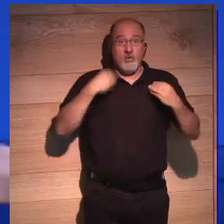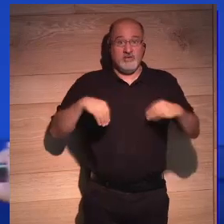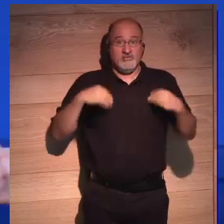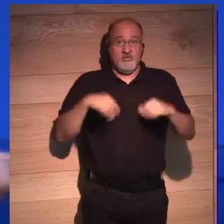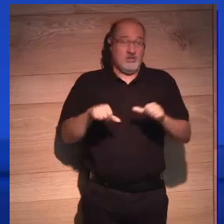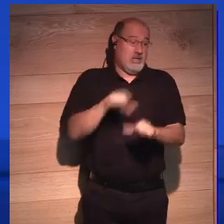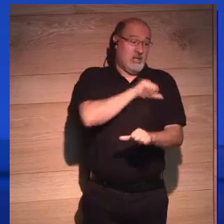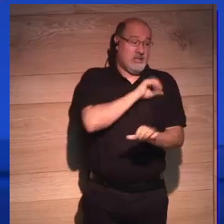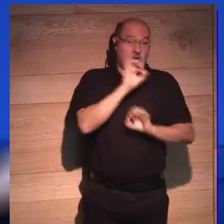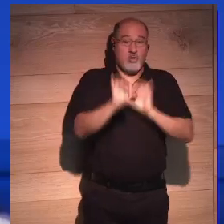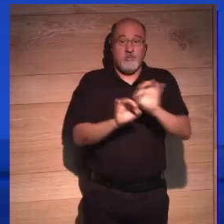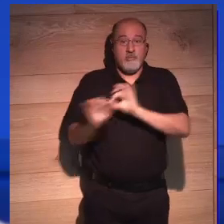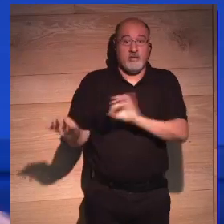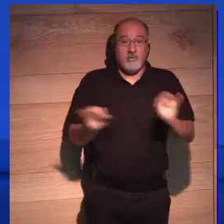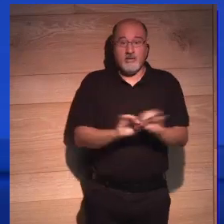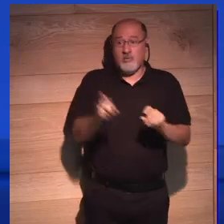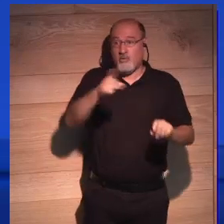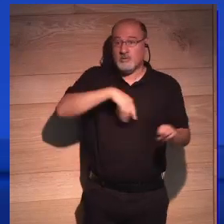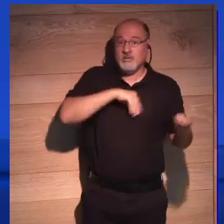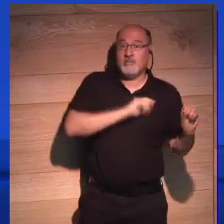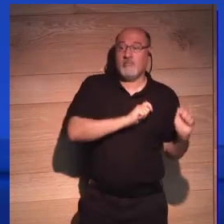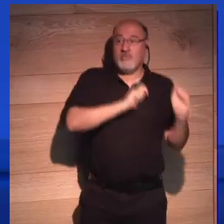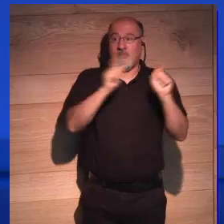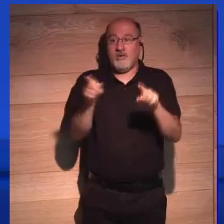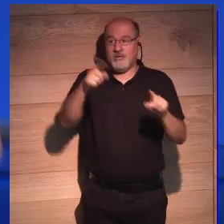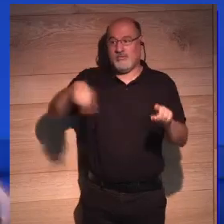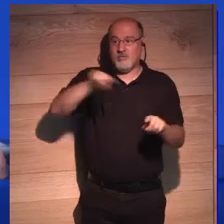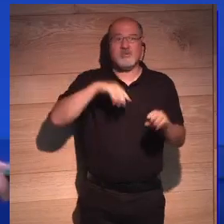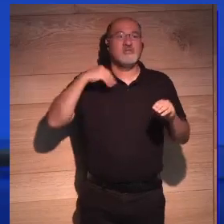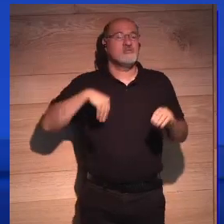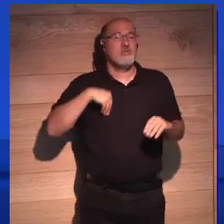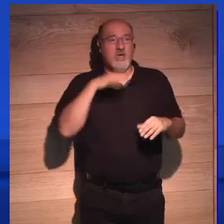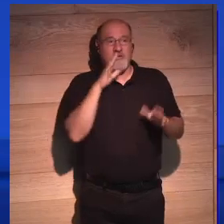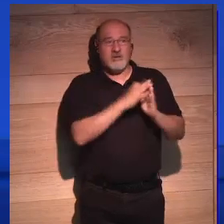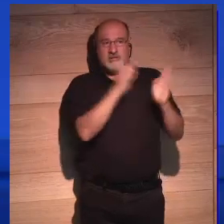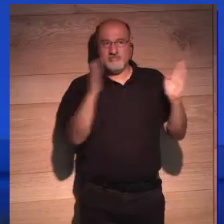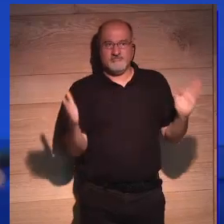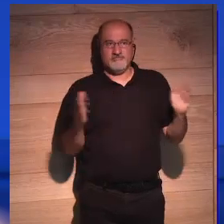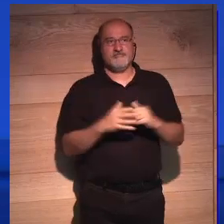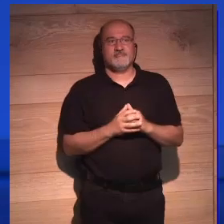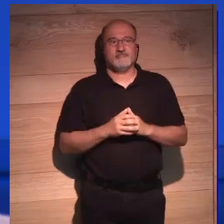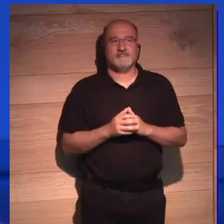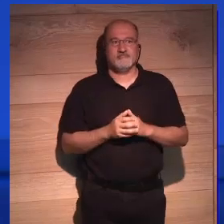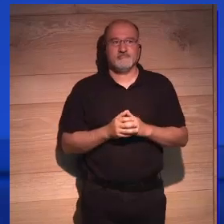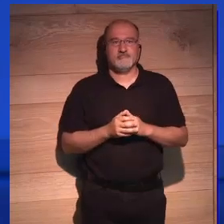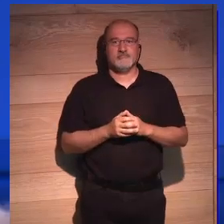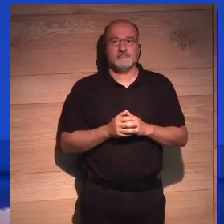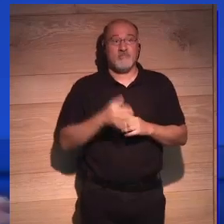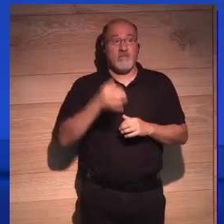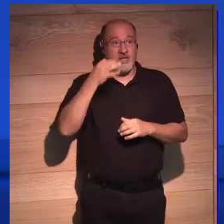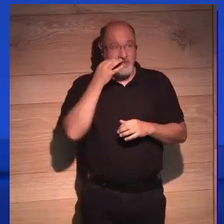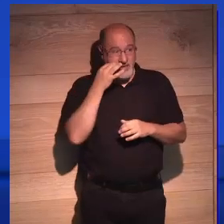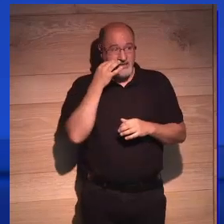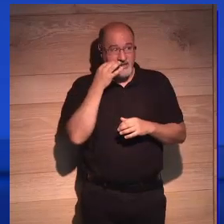to be bringing this high caliber work to you that explores these really unique qualities of immersive media. So I